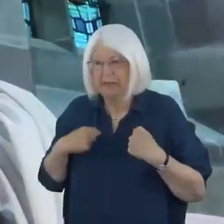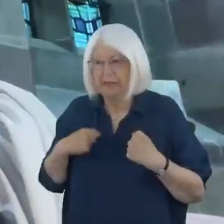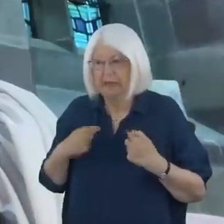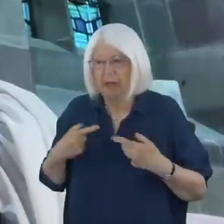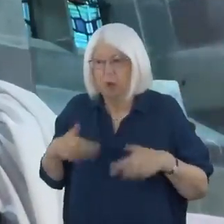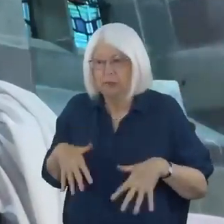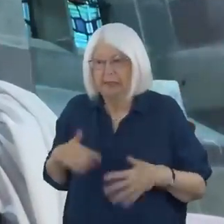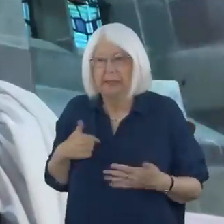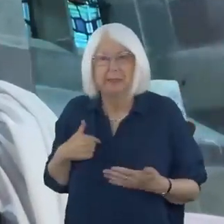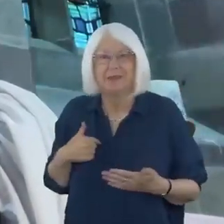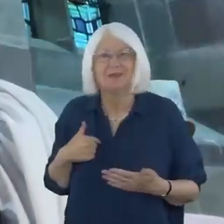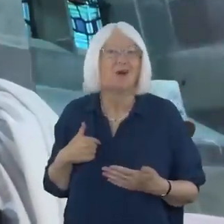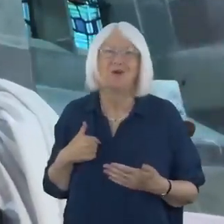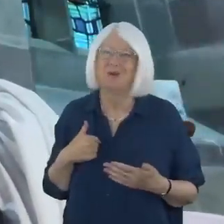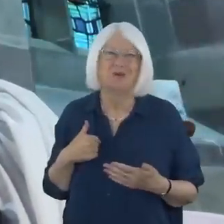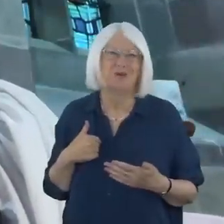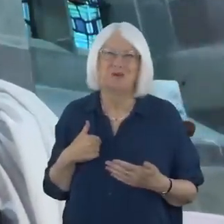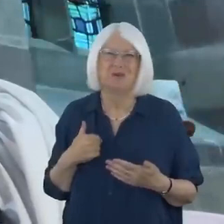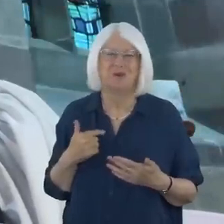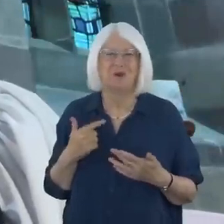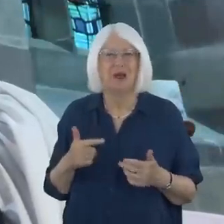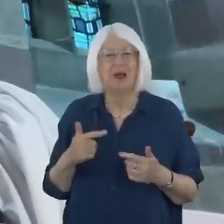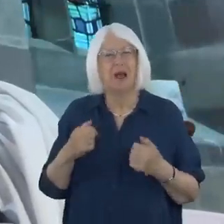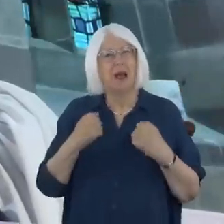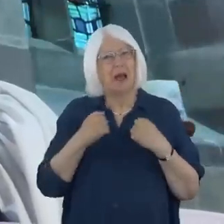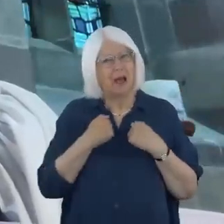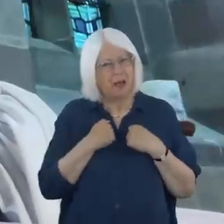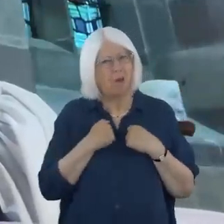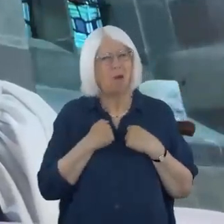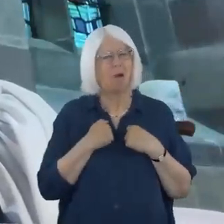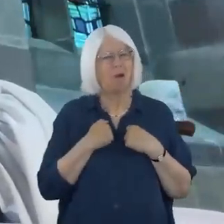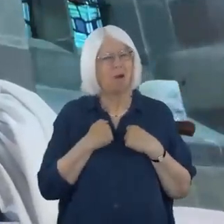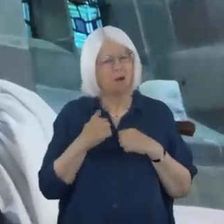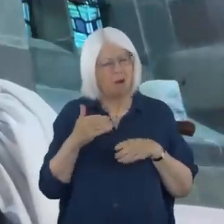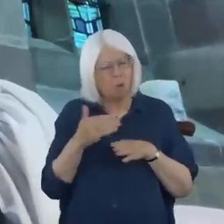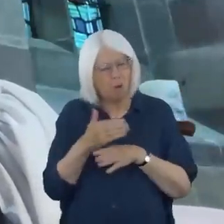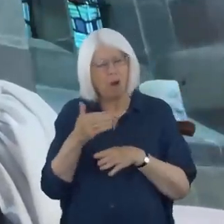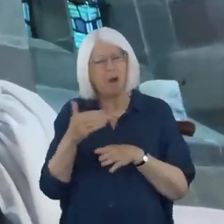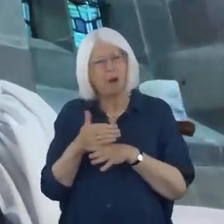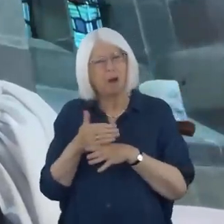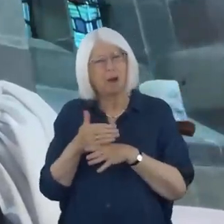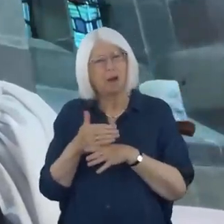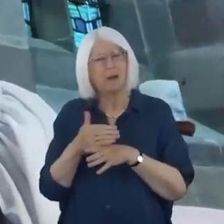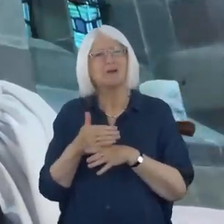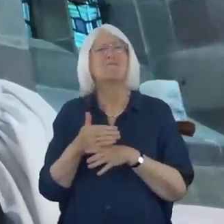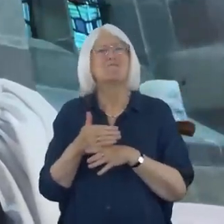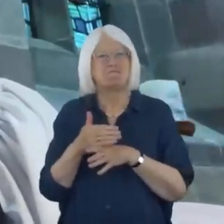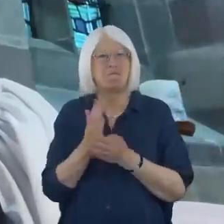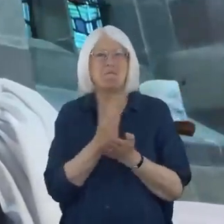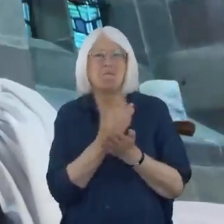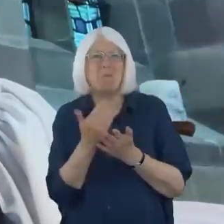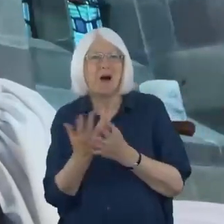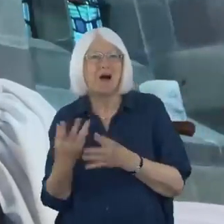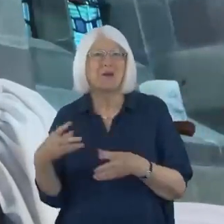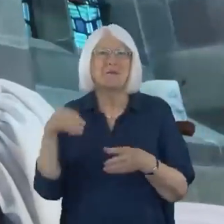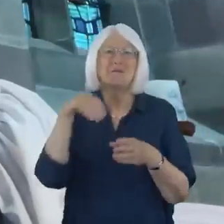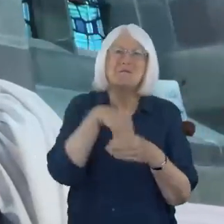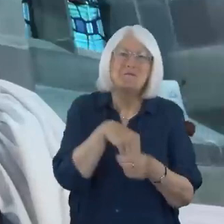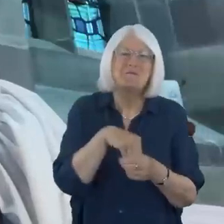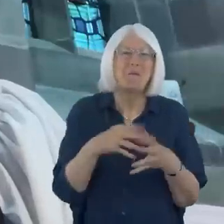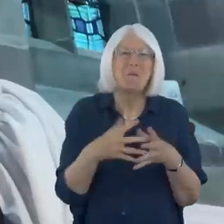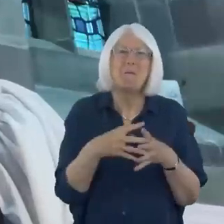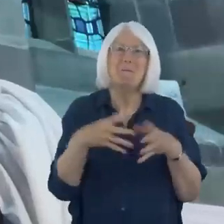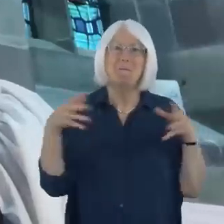down to us. It puts our contribution into perspective. We are part of